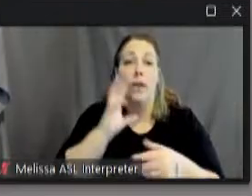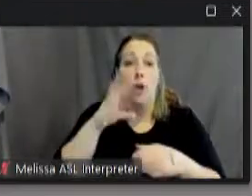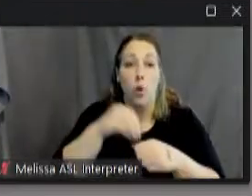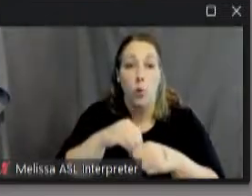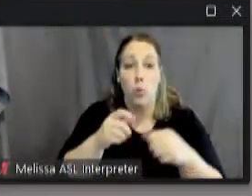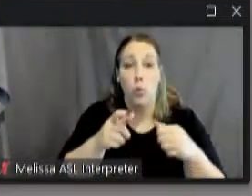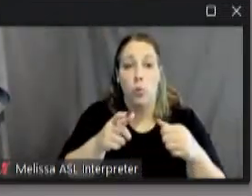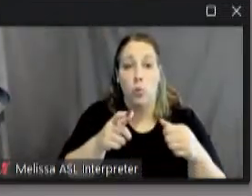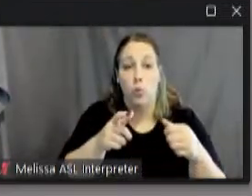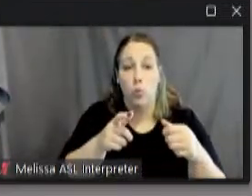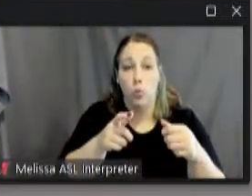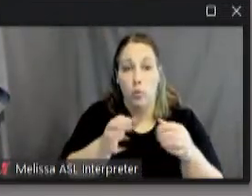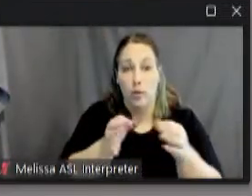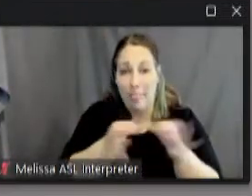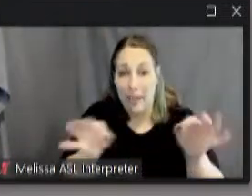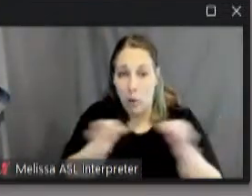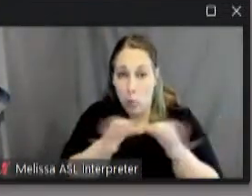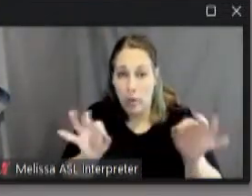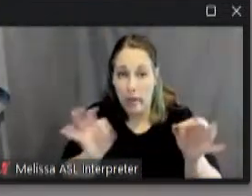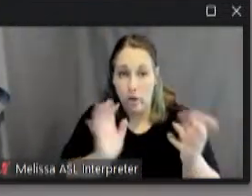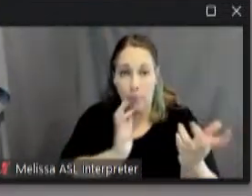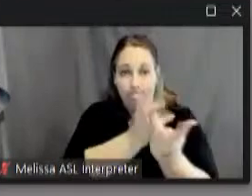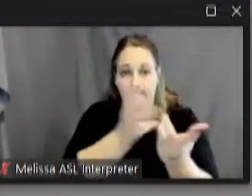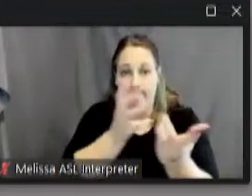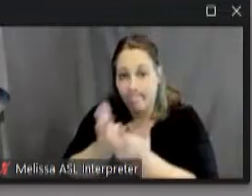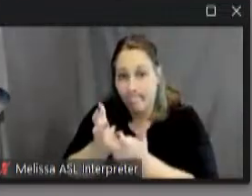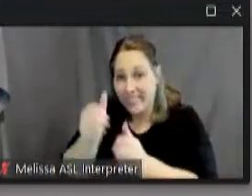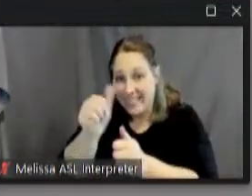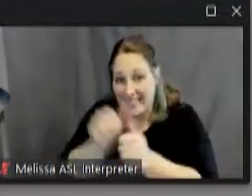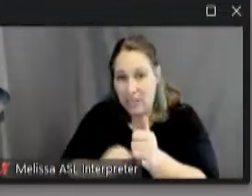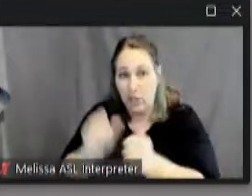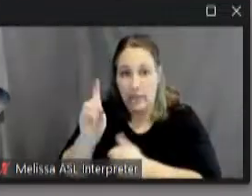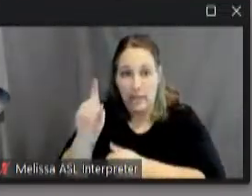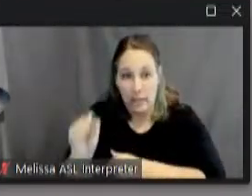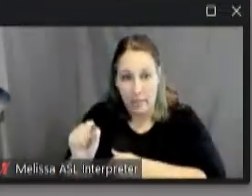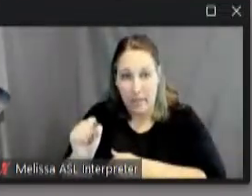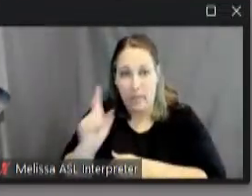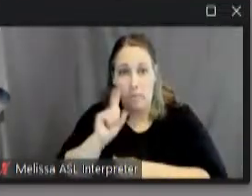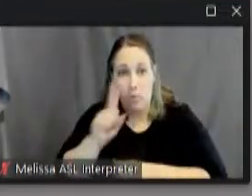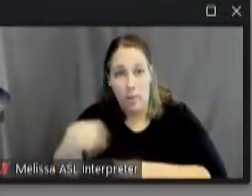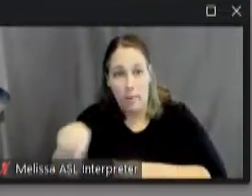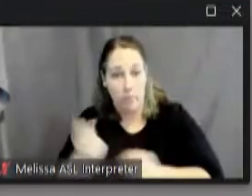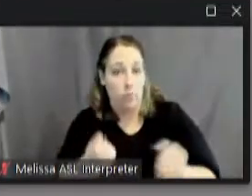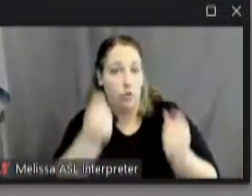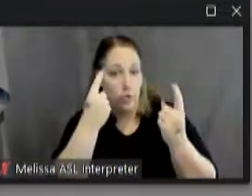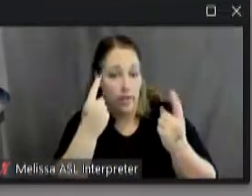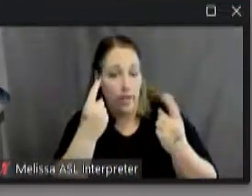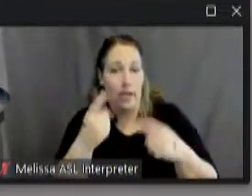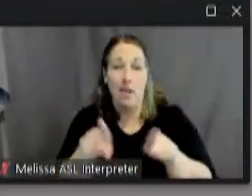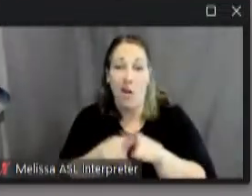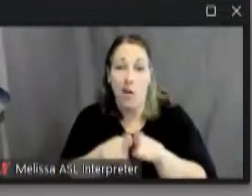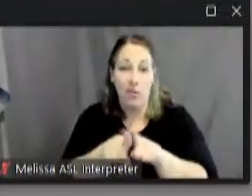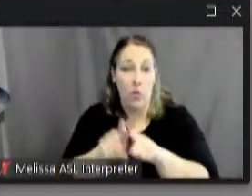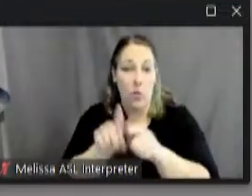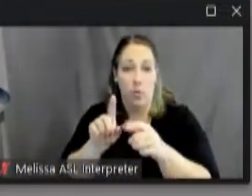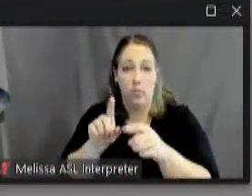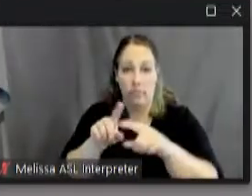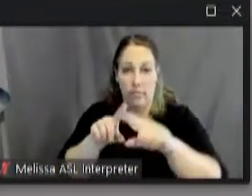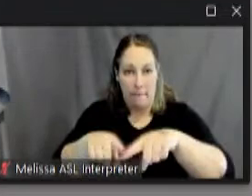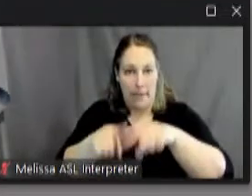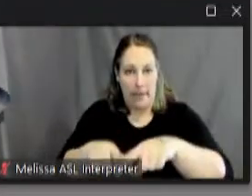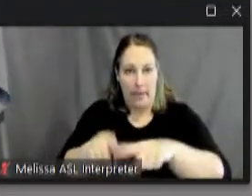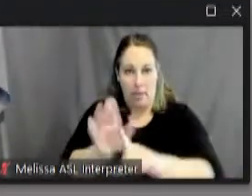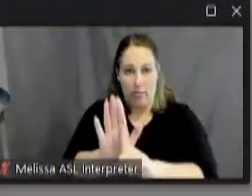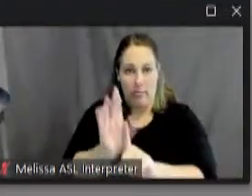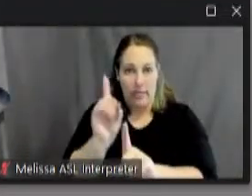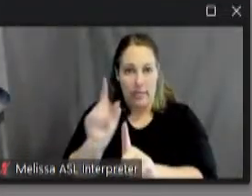to each type of disability, but also based on the type of disabilities. This is something